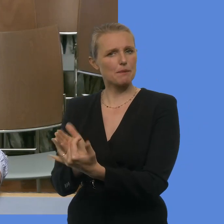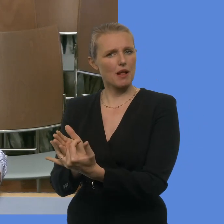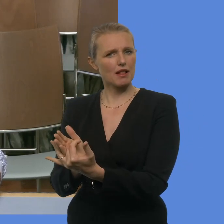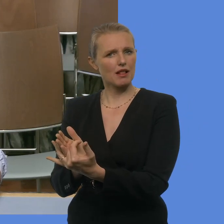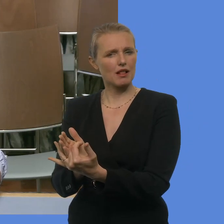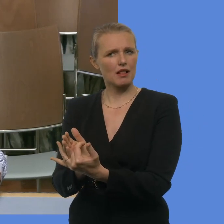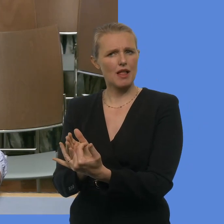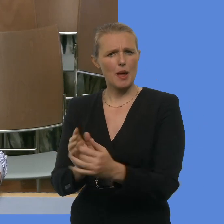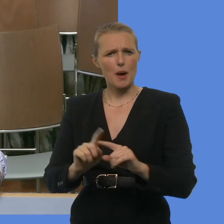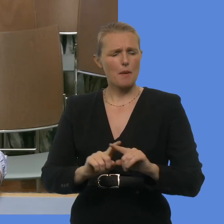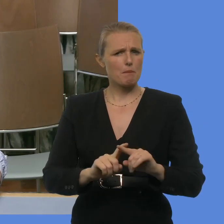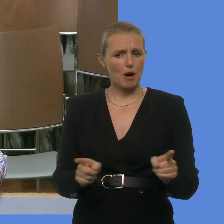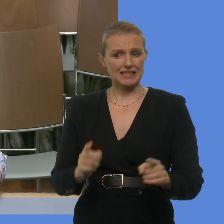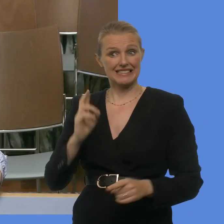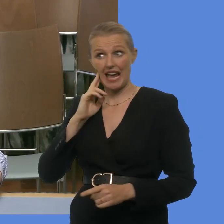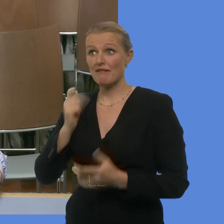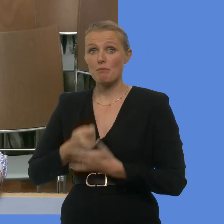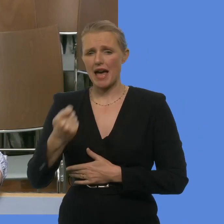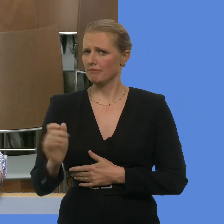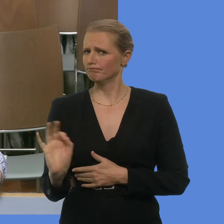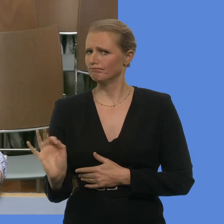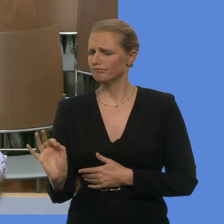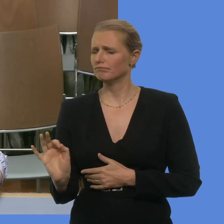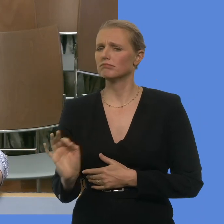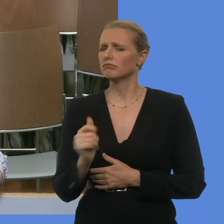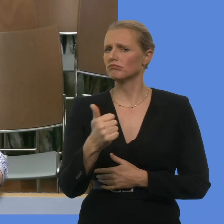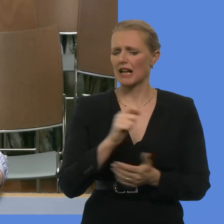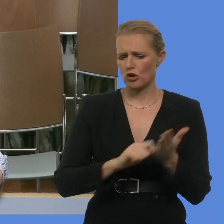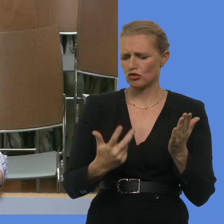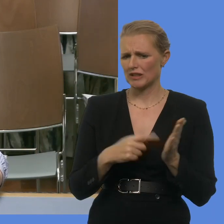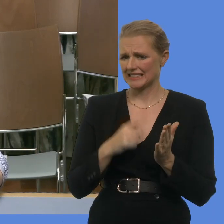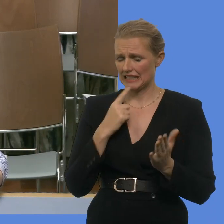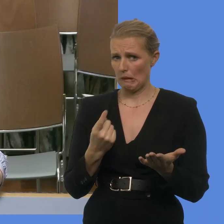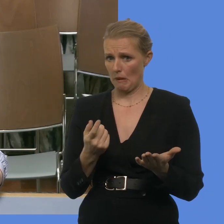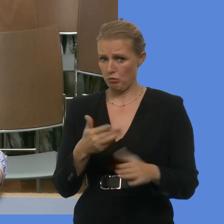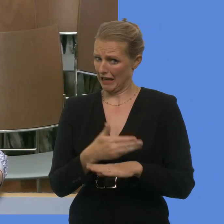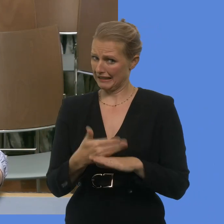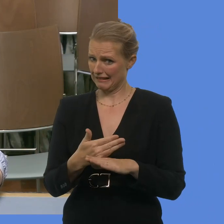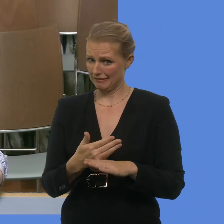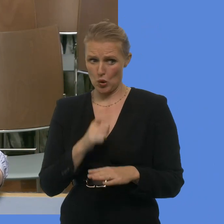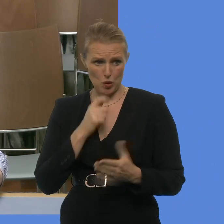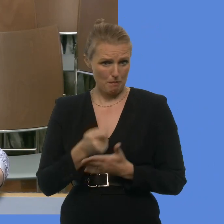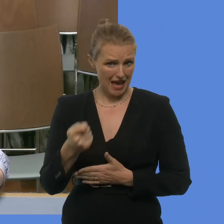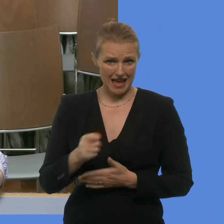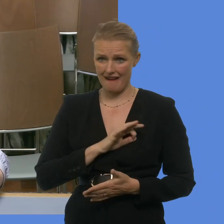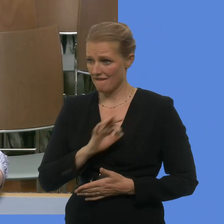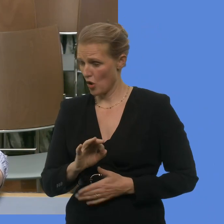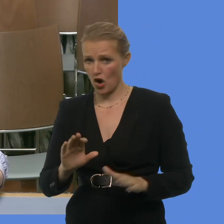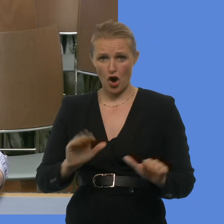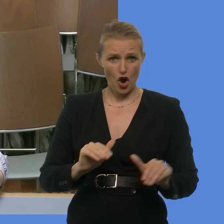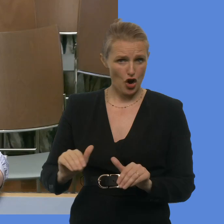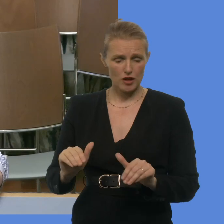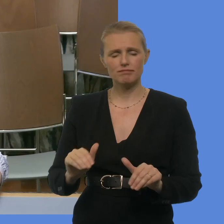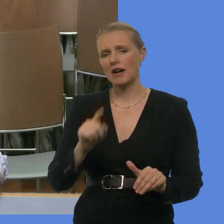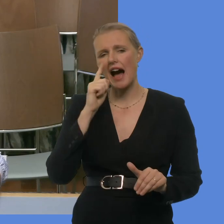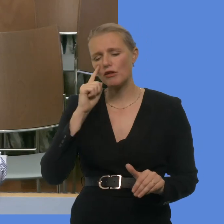extra cost to sign language users, this clause also takes into account affordability and practicability, and there again more detail on that on